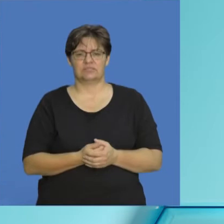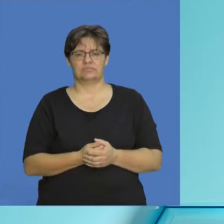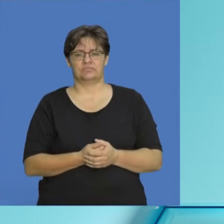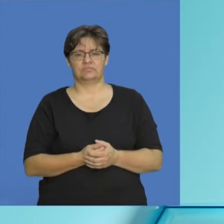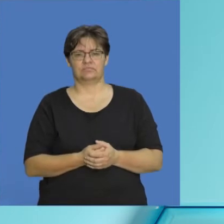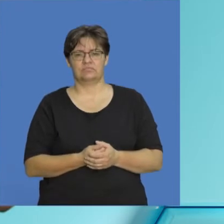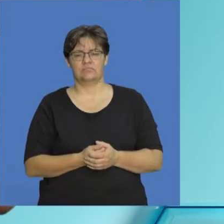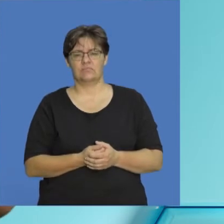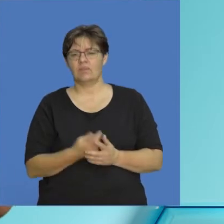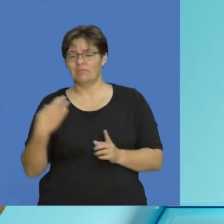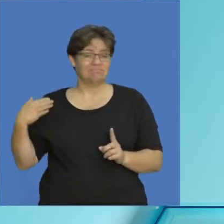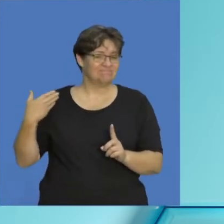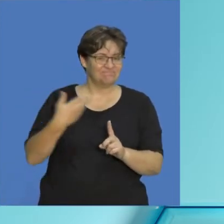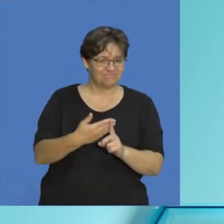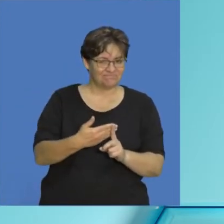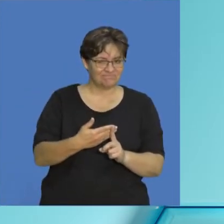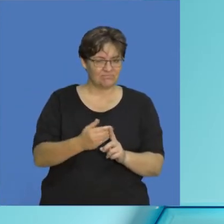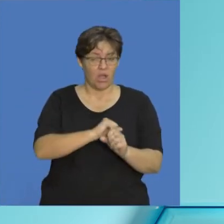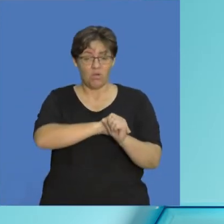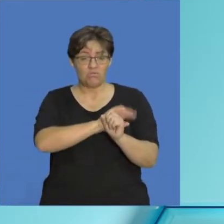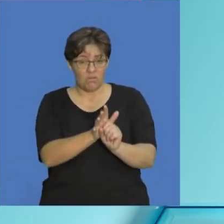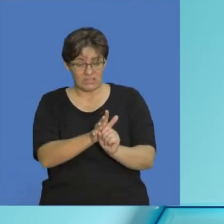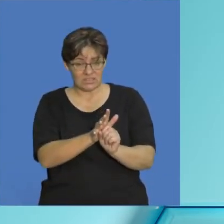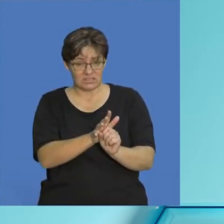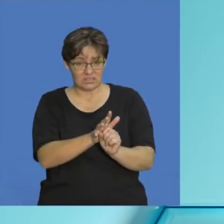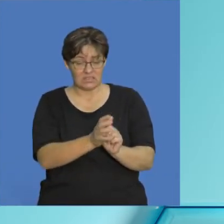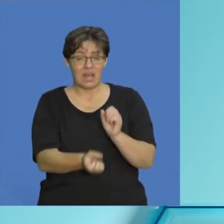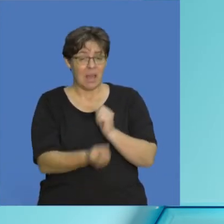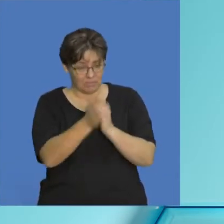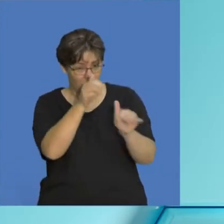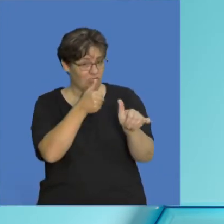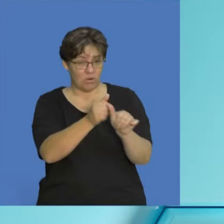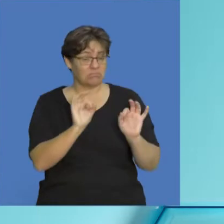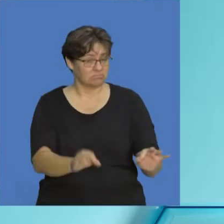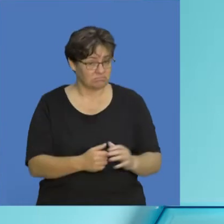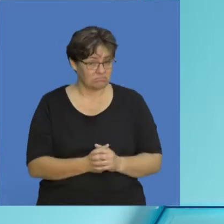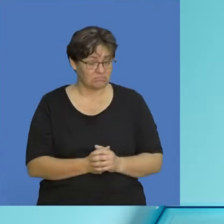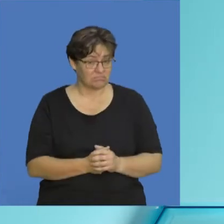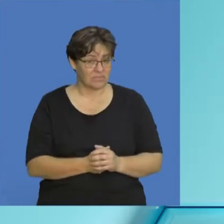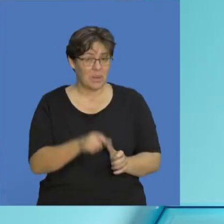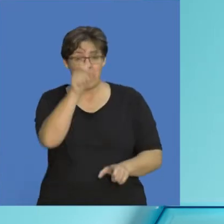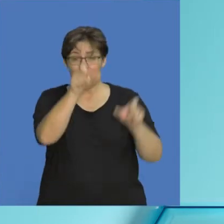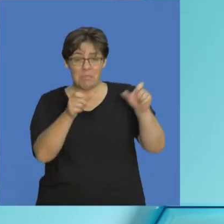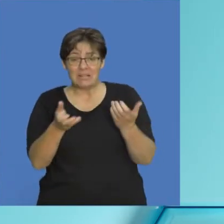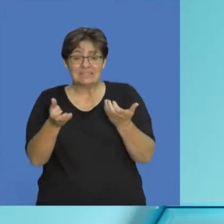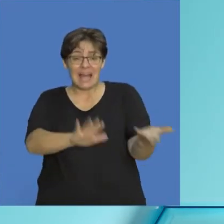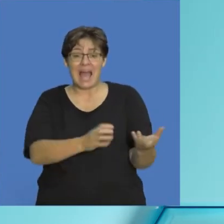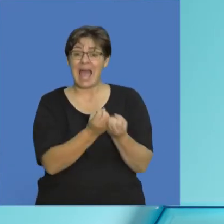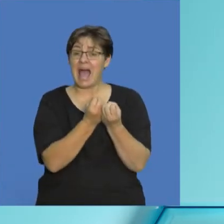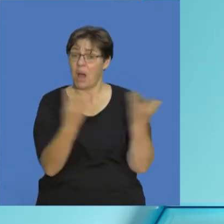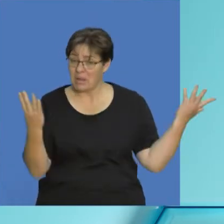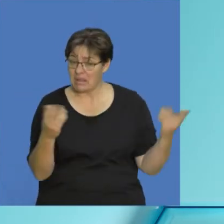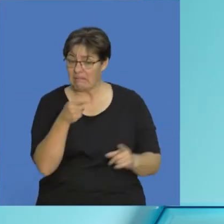if you've been following what is happening with the COVID, with the pandemic, I mean, and how many people actually died from the